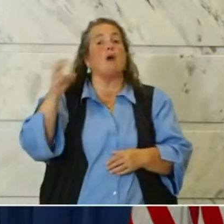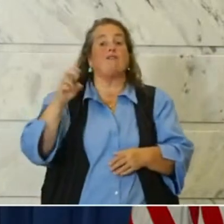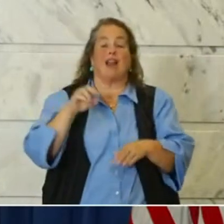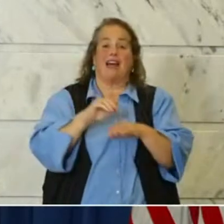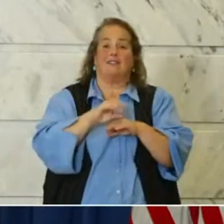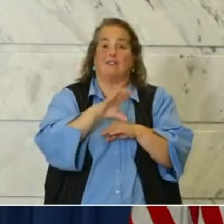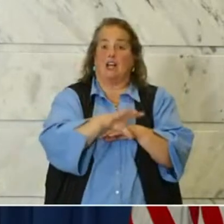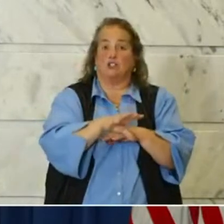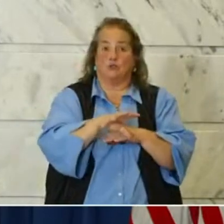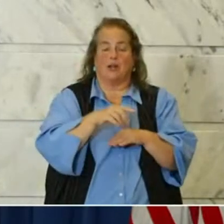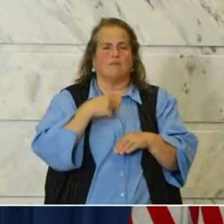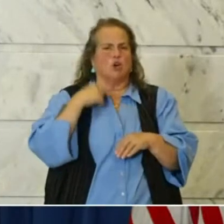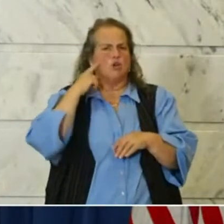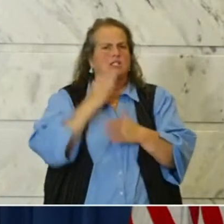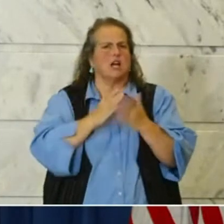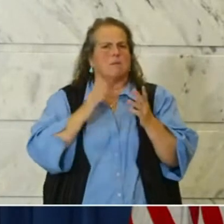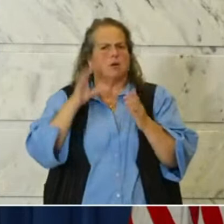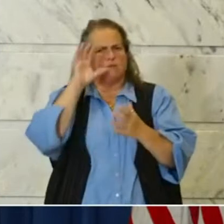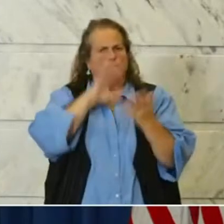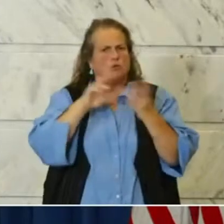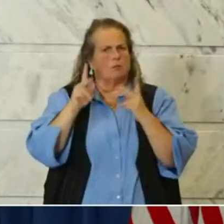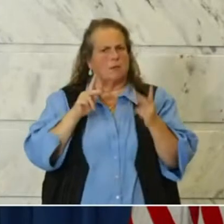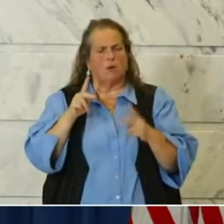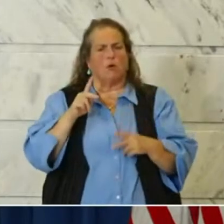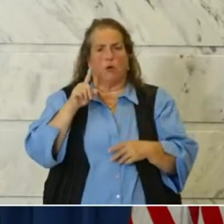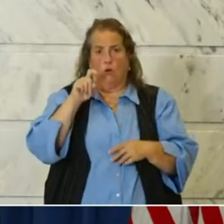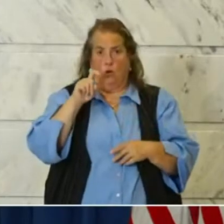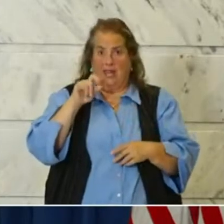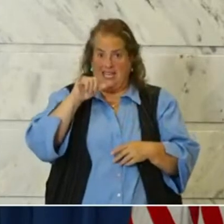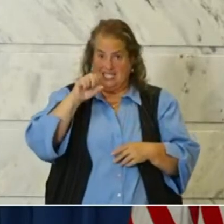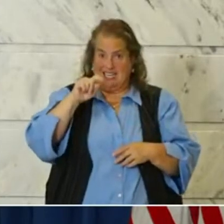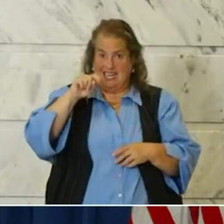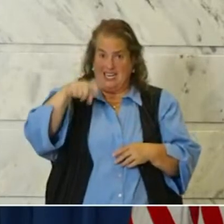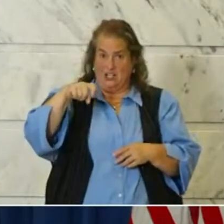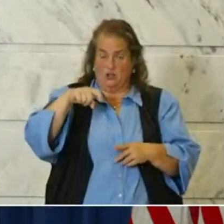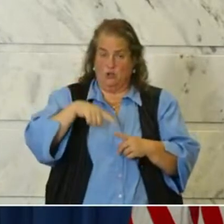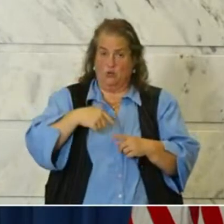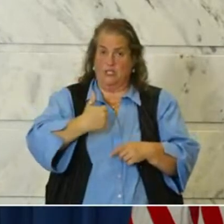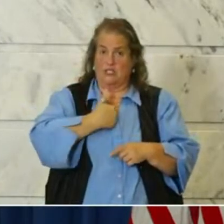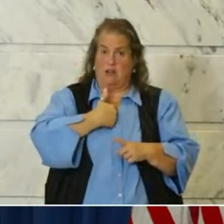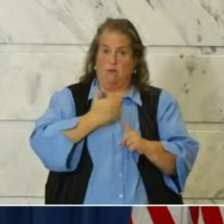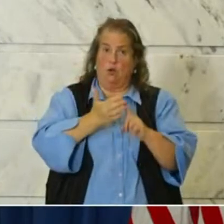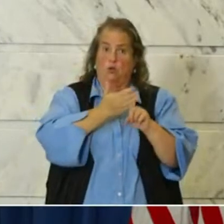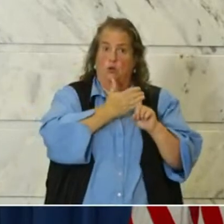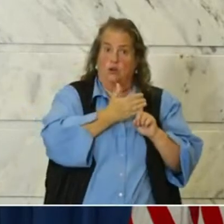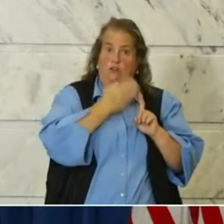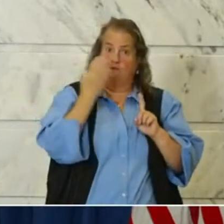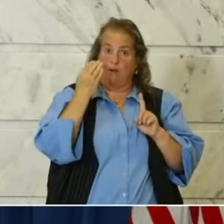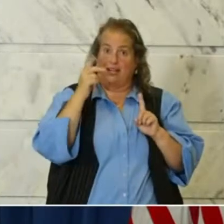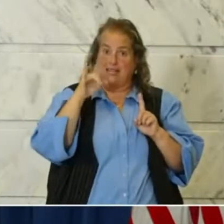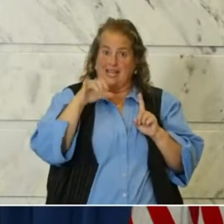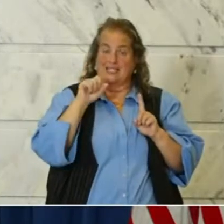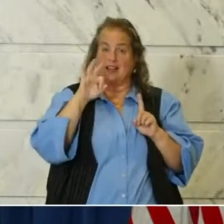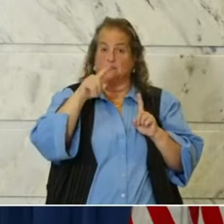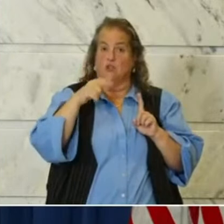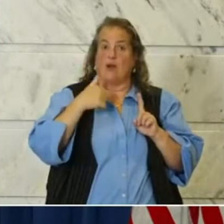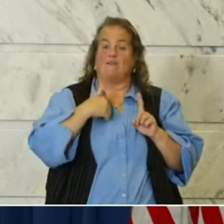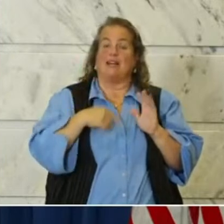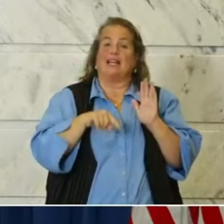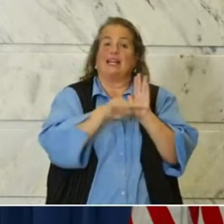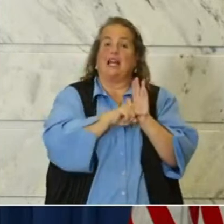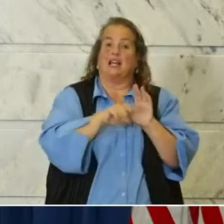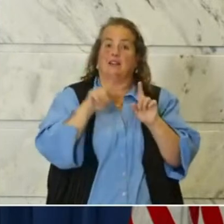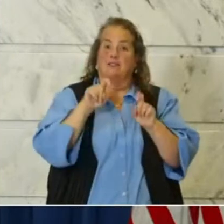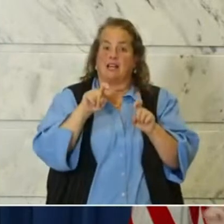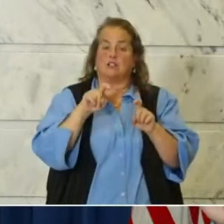I've heard some confusion from people about whether it's necessary to self-quarantine for 14 days if you have a negative test result upon returning. Can